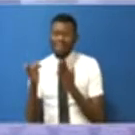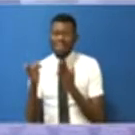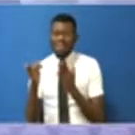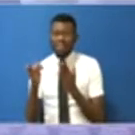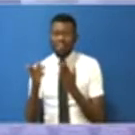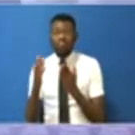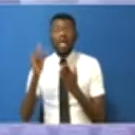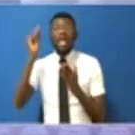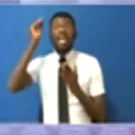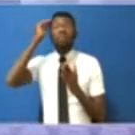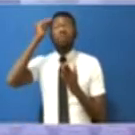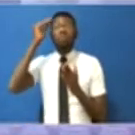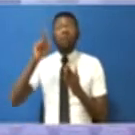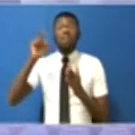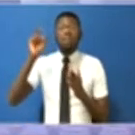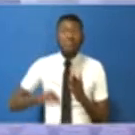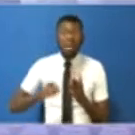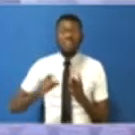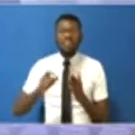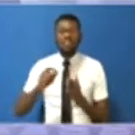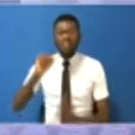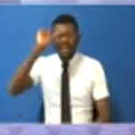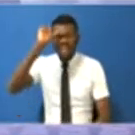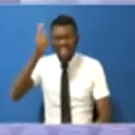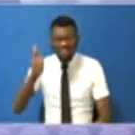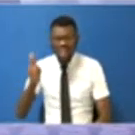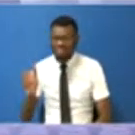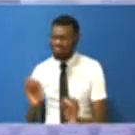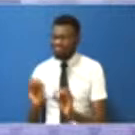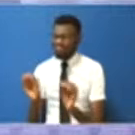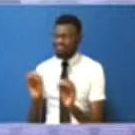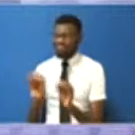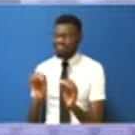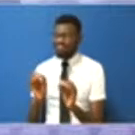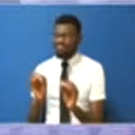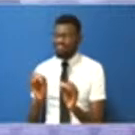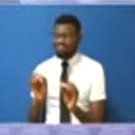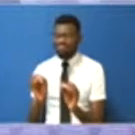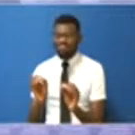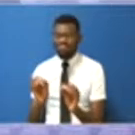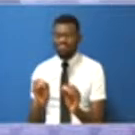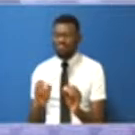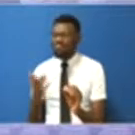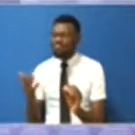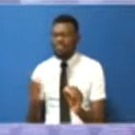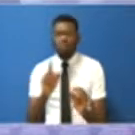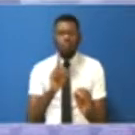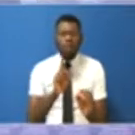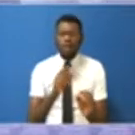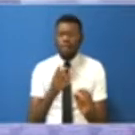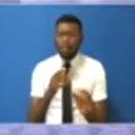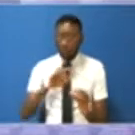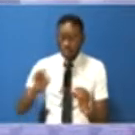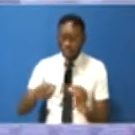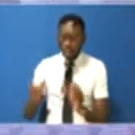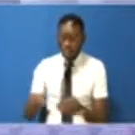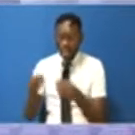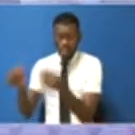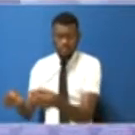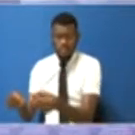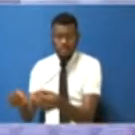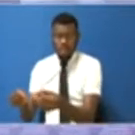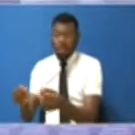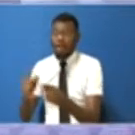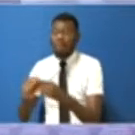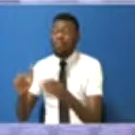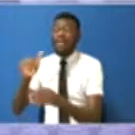education does not necessarily equate to intelligence because if i bring a box and tell you this is one man one shilling and it's a thousand book to you and inside